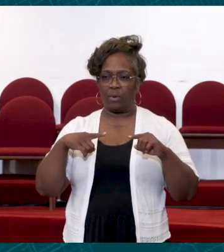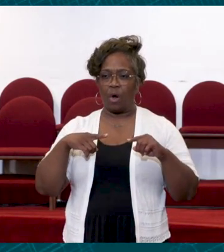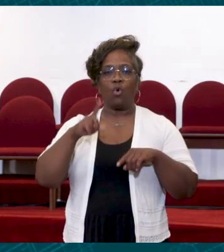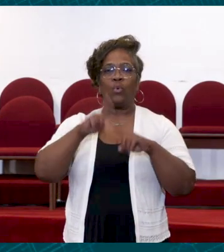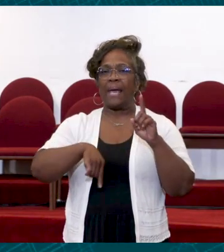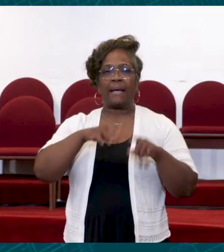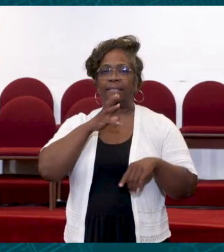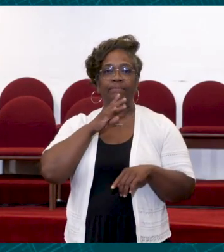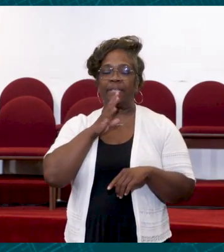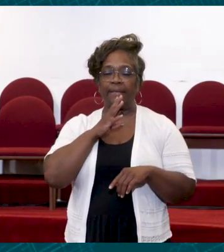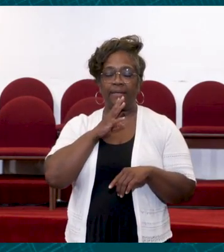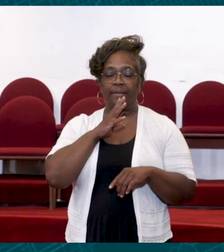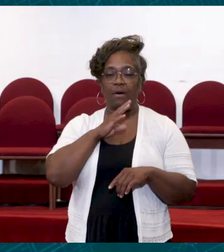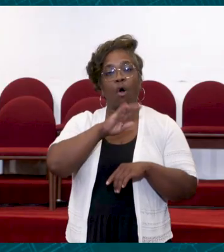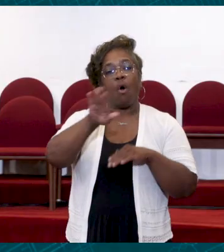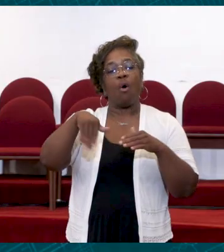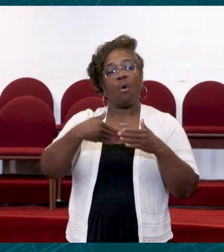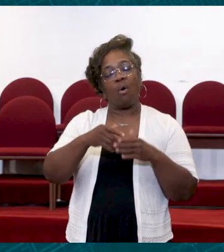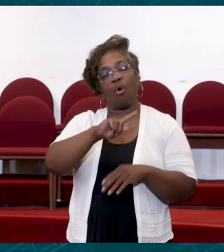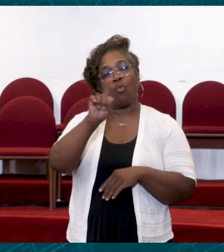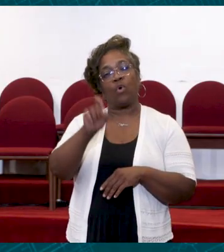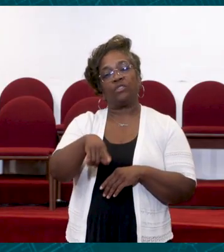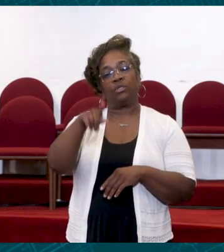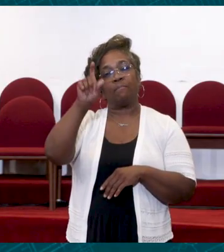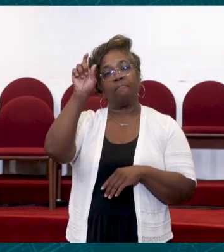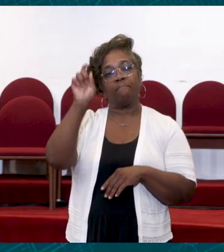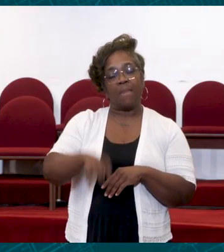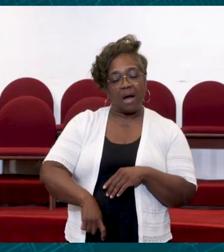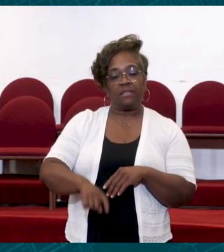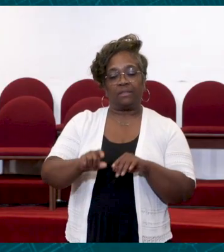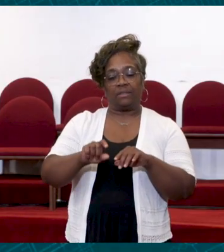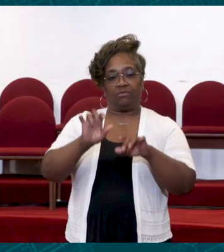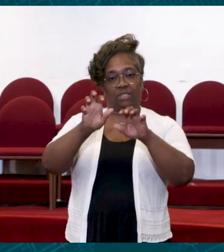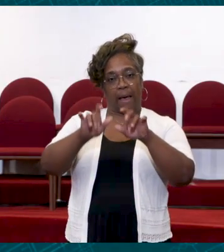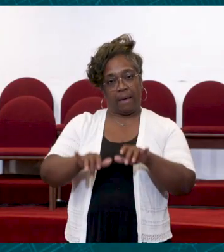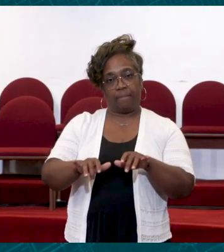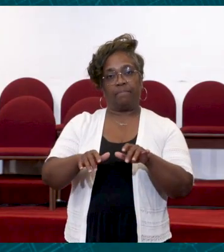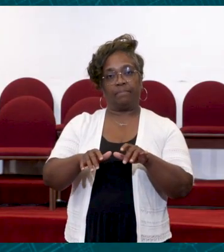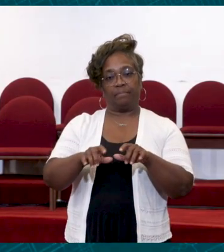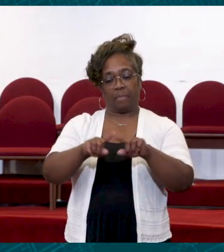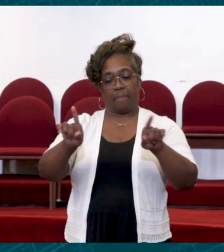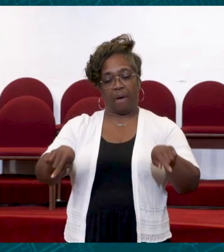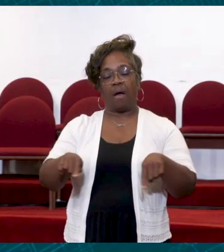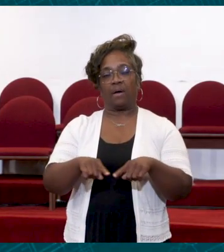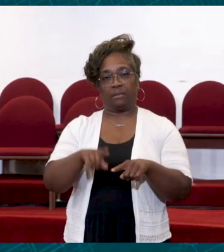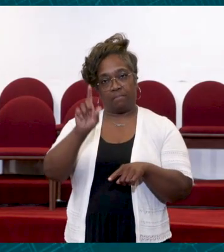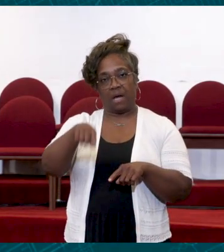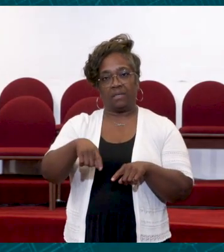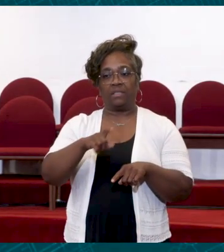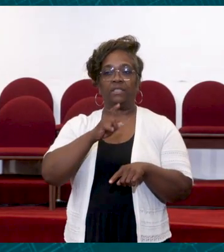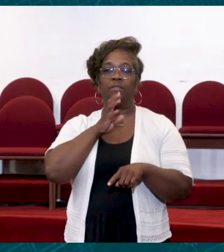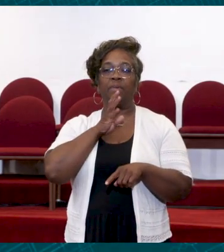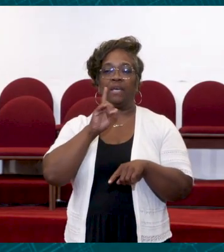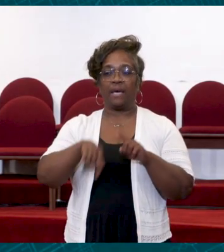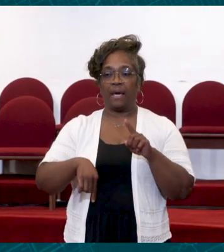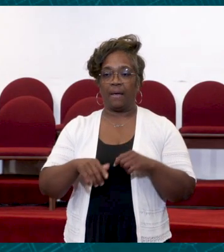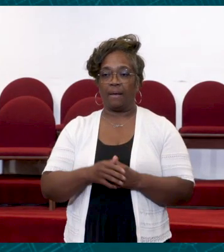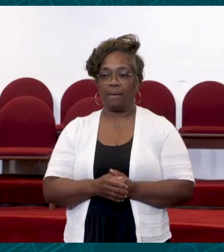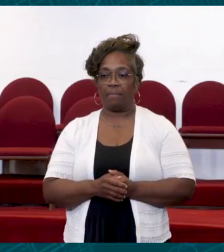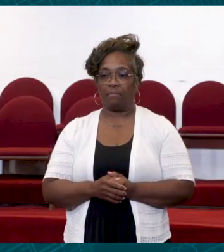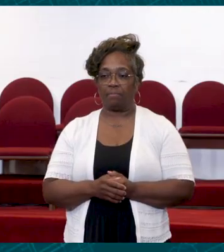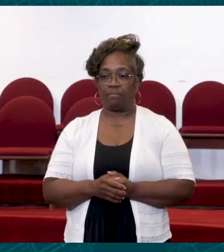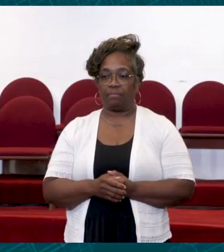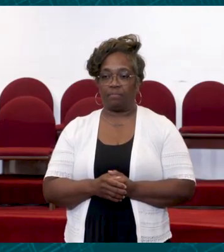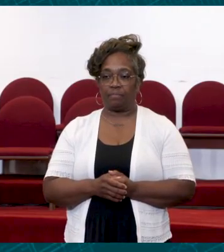Solar Neighborhood in District 3, I'm going to go ahead and pass it over to our Honorable Mayor, Mike Duggan. All